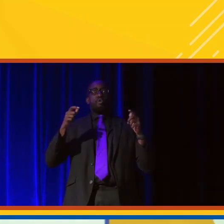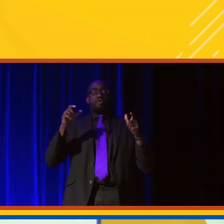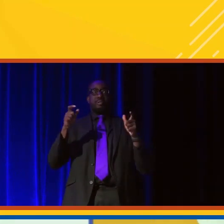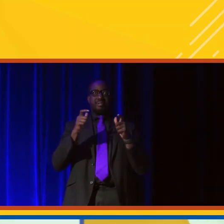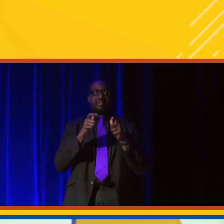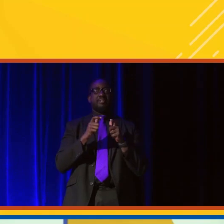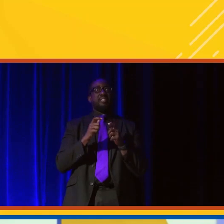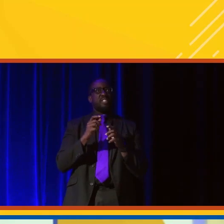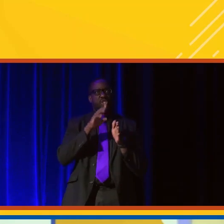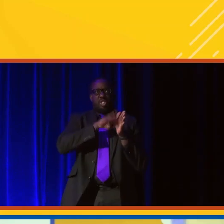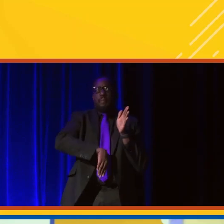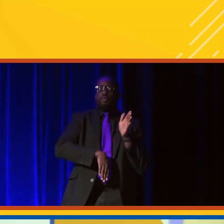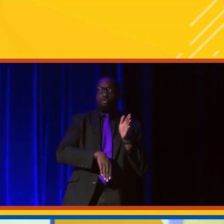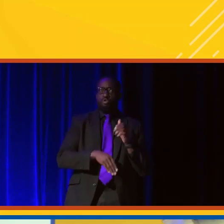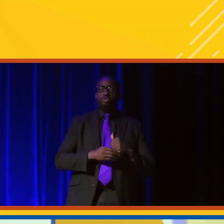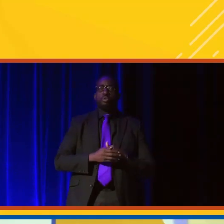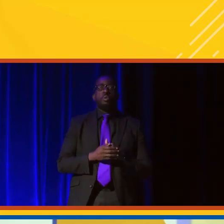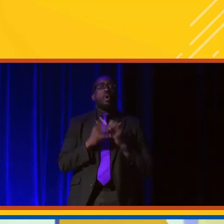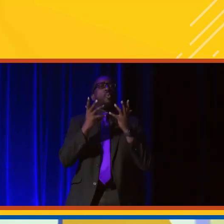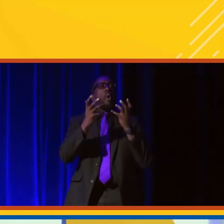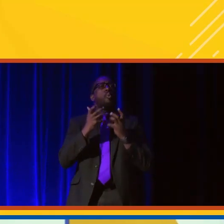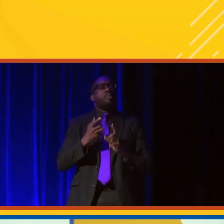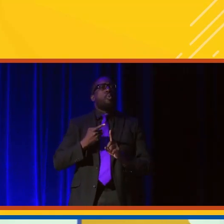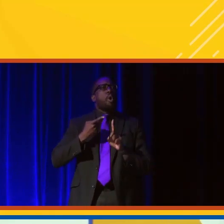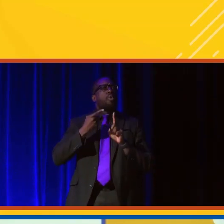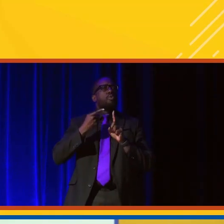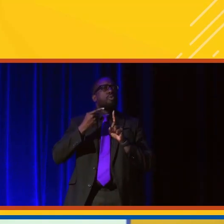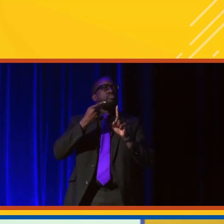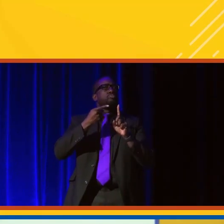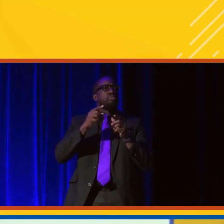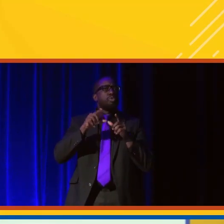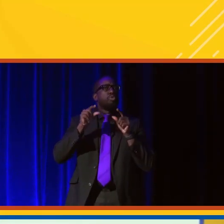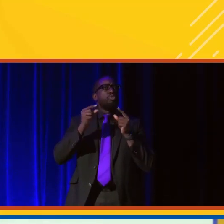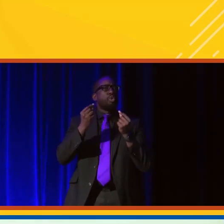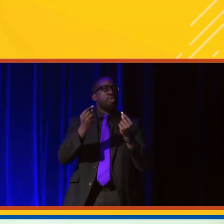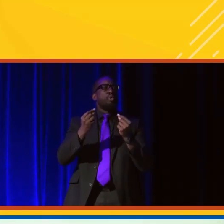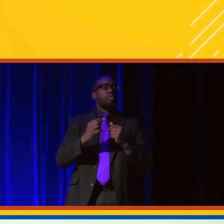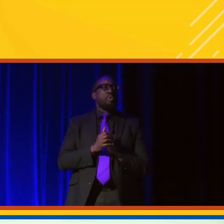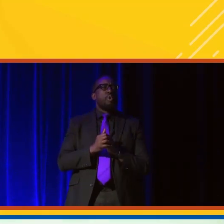cheaper. And what we want to do is we want to develop methods that do this.